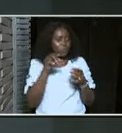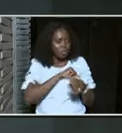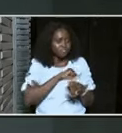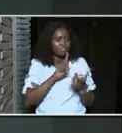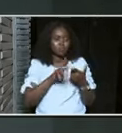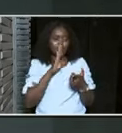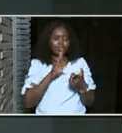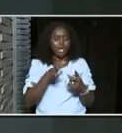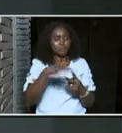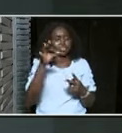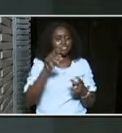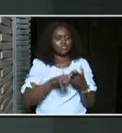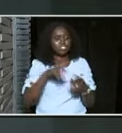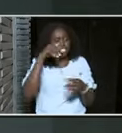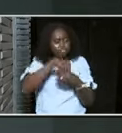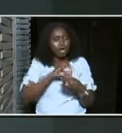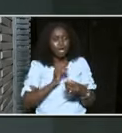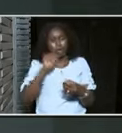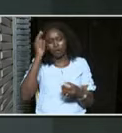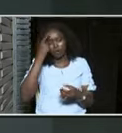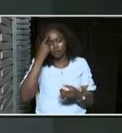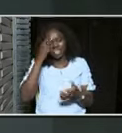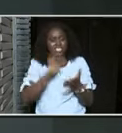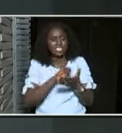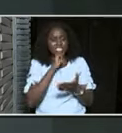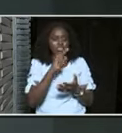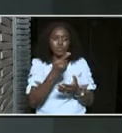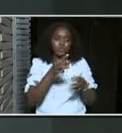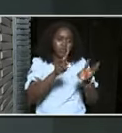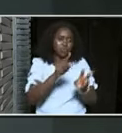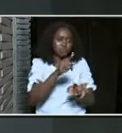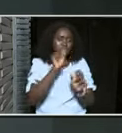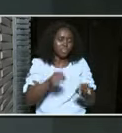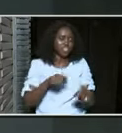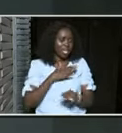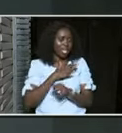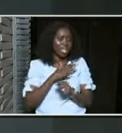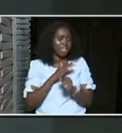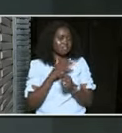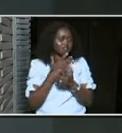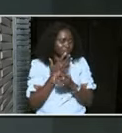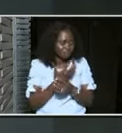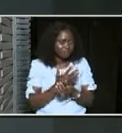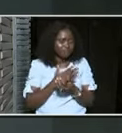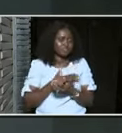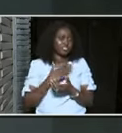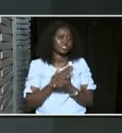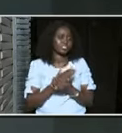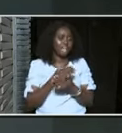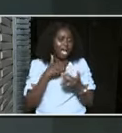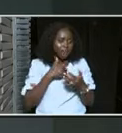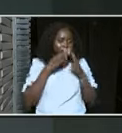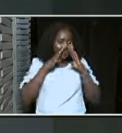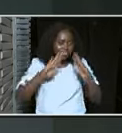appointed into our government. Of course, that's the only way you can have peace. And even to you yourself to have peace